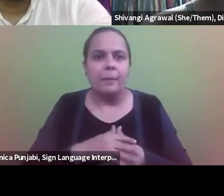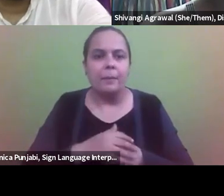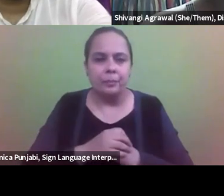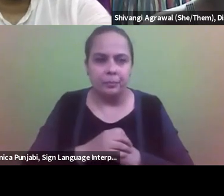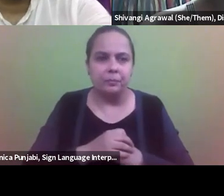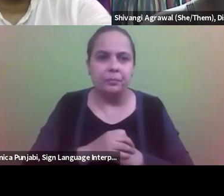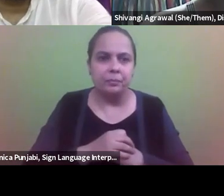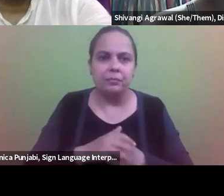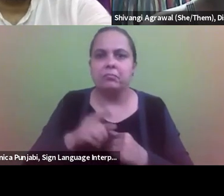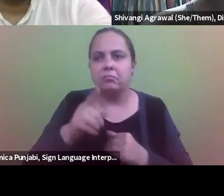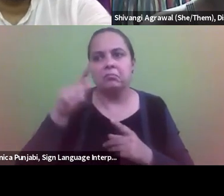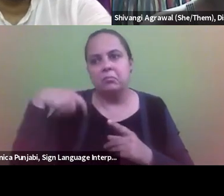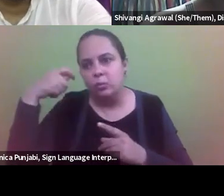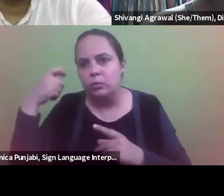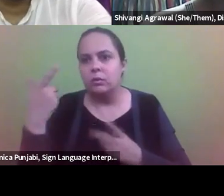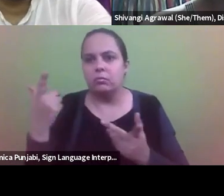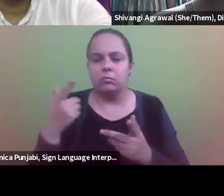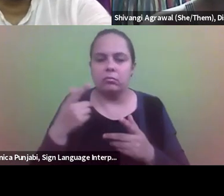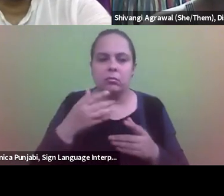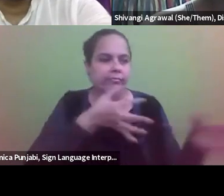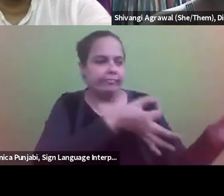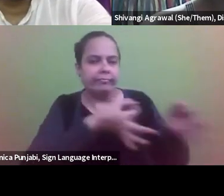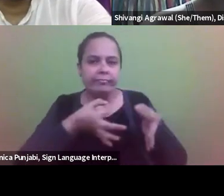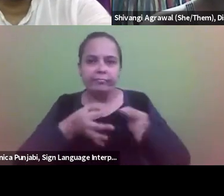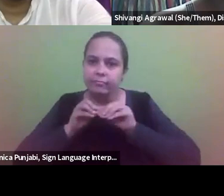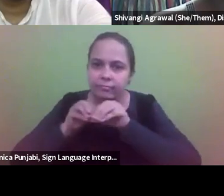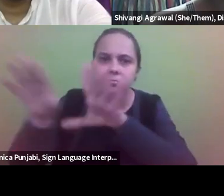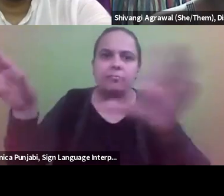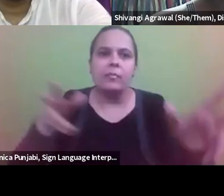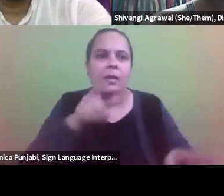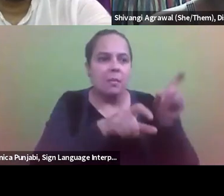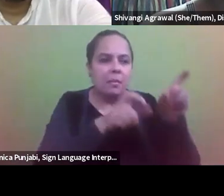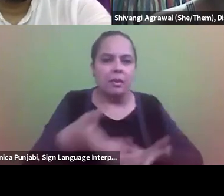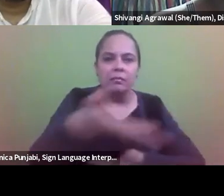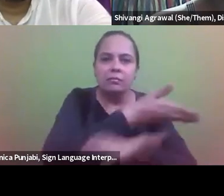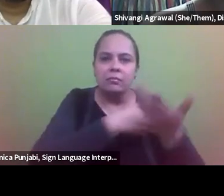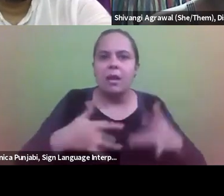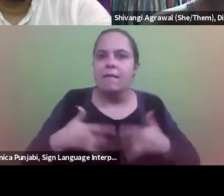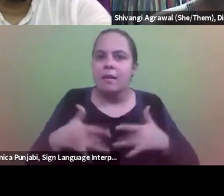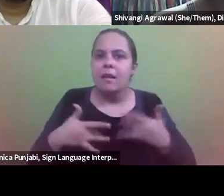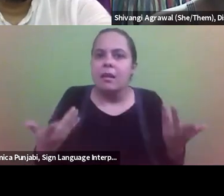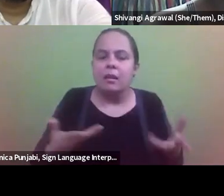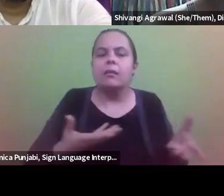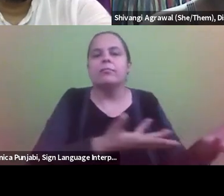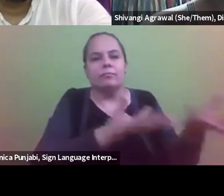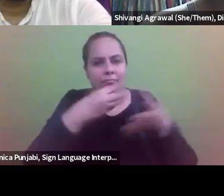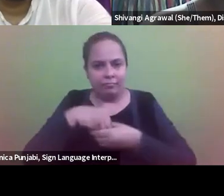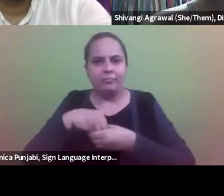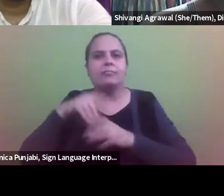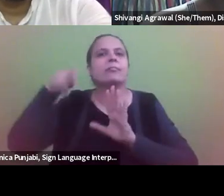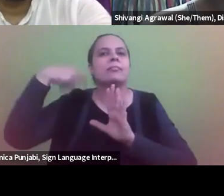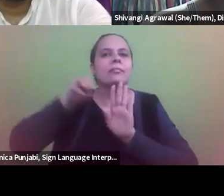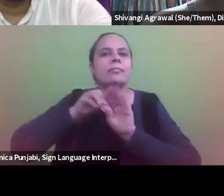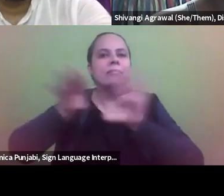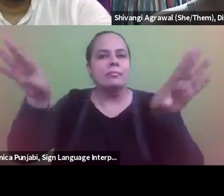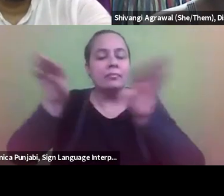need to kind of not push back, but just keep on putting our message out there and treat the world with